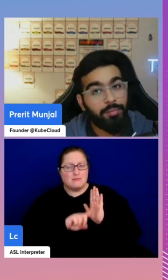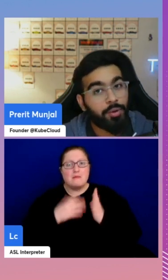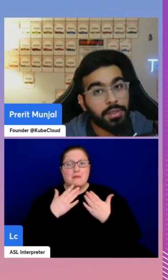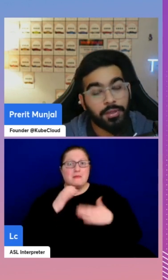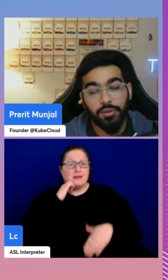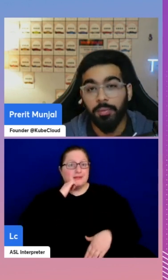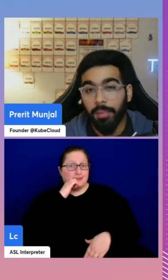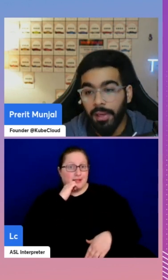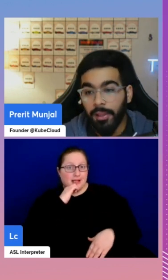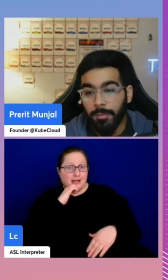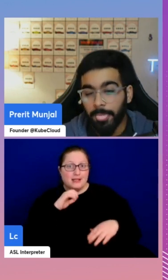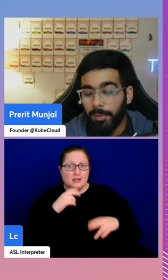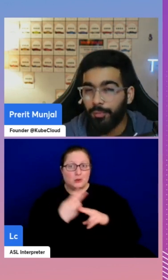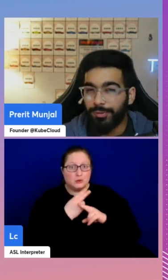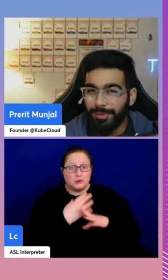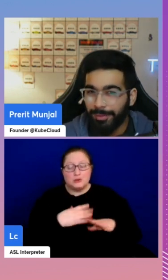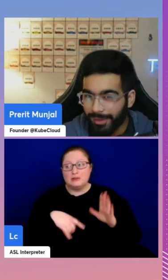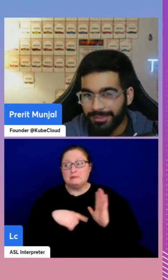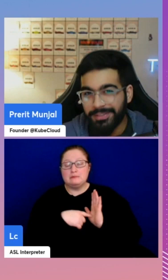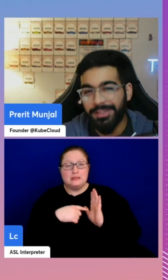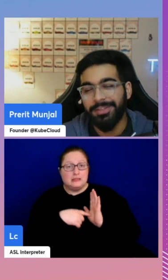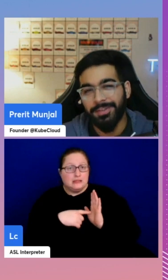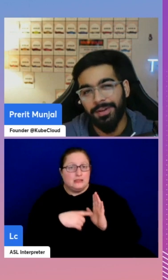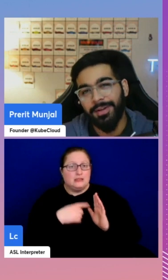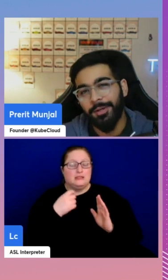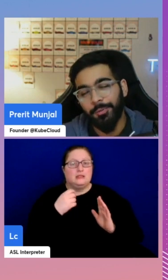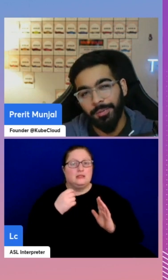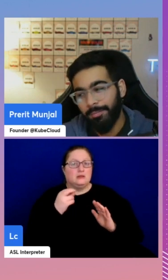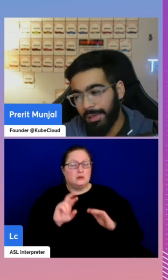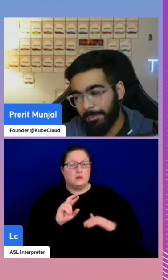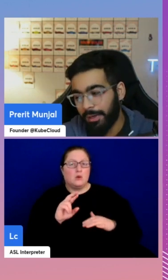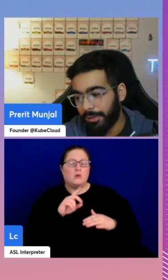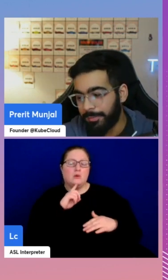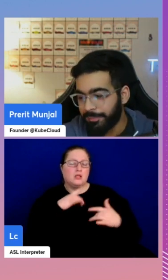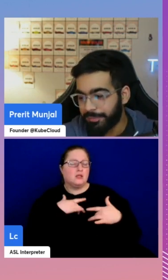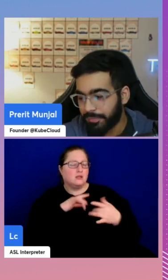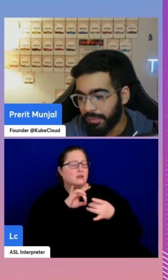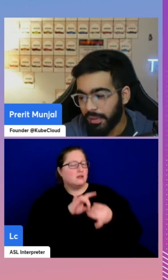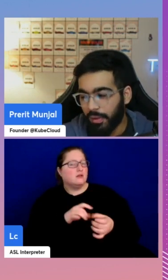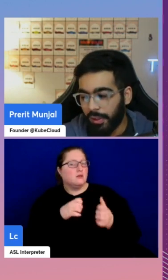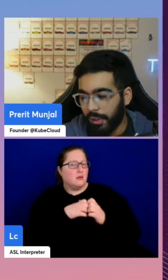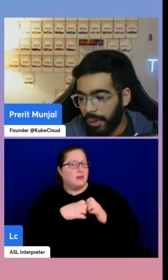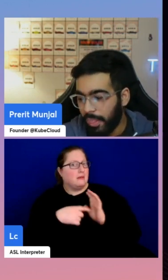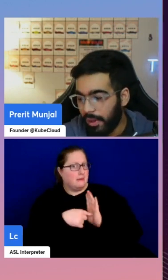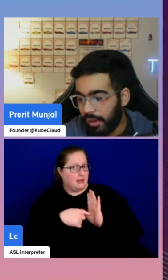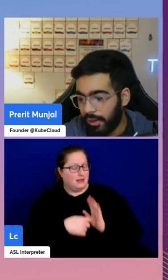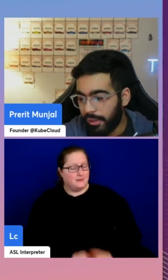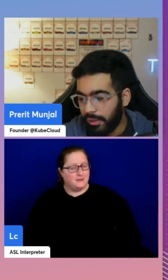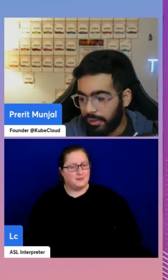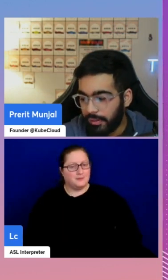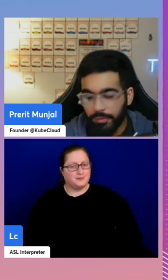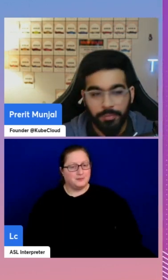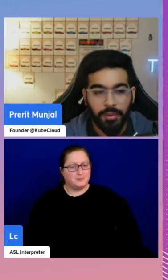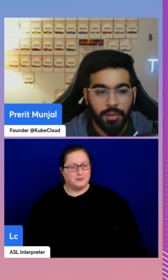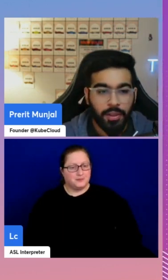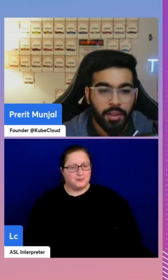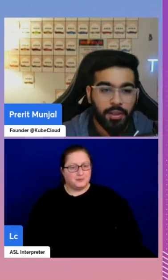or number of projects or billing, but most probably it's related to the billing part. Okay,